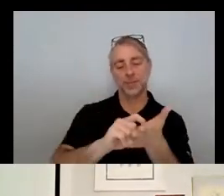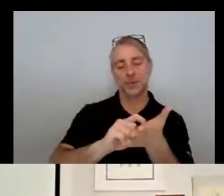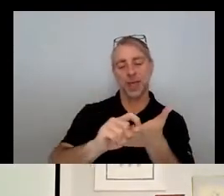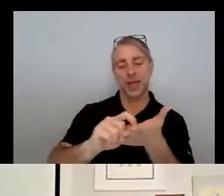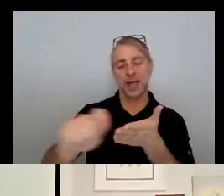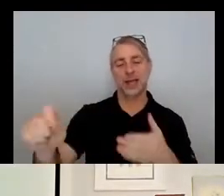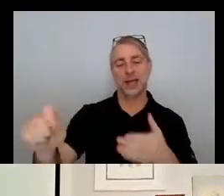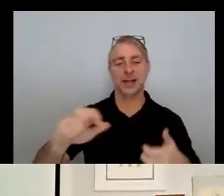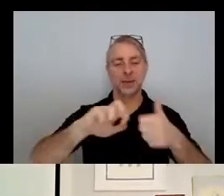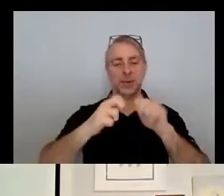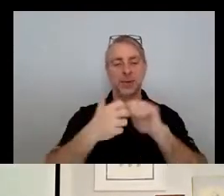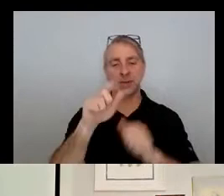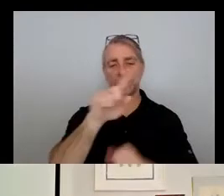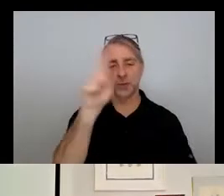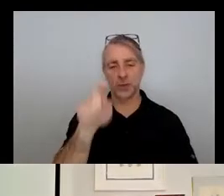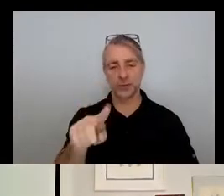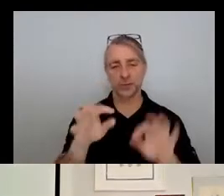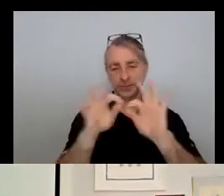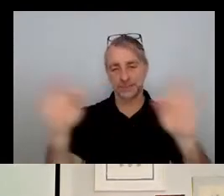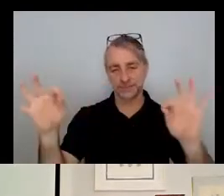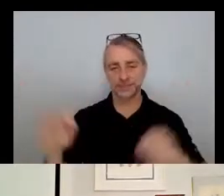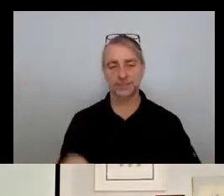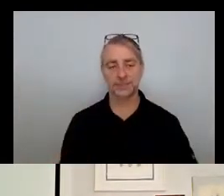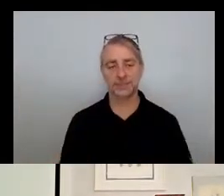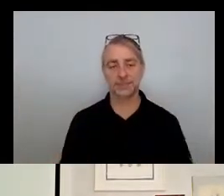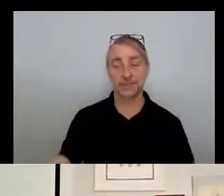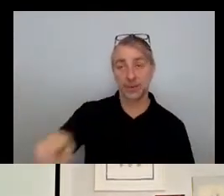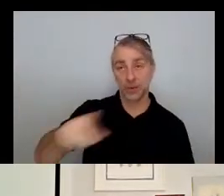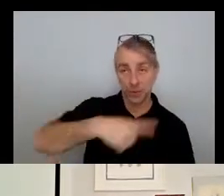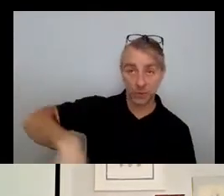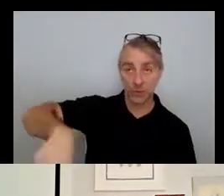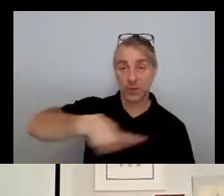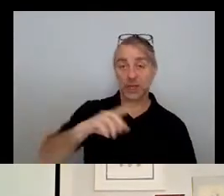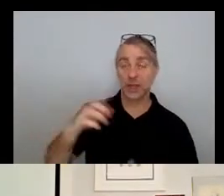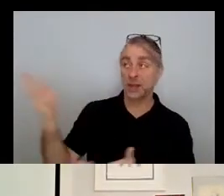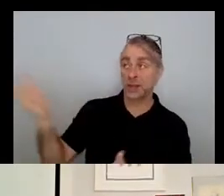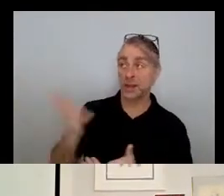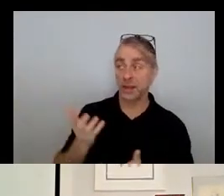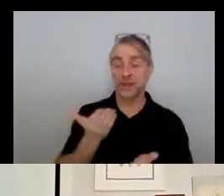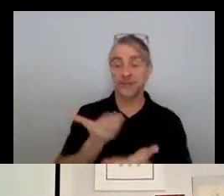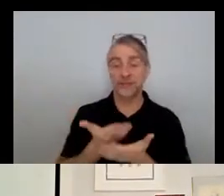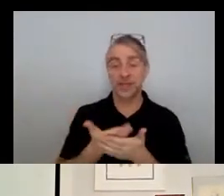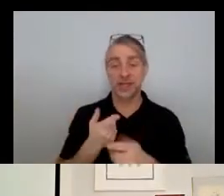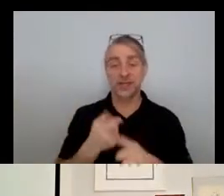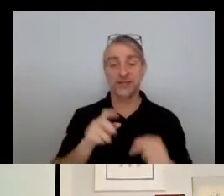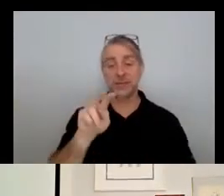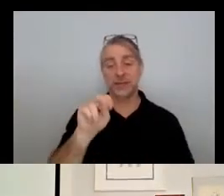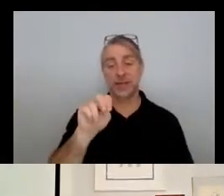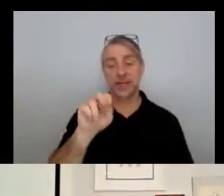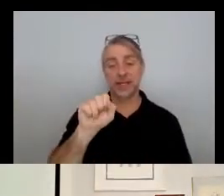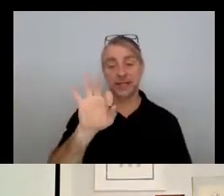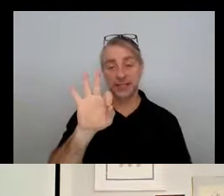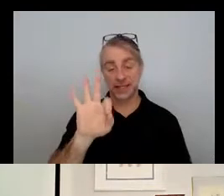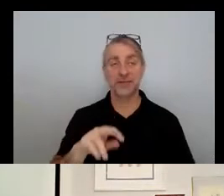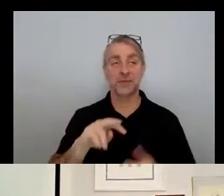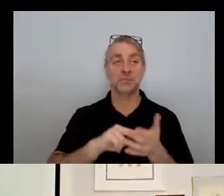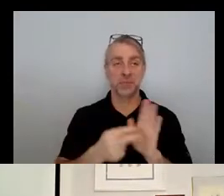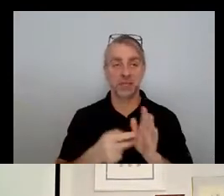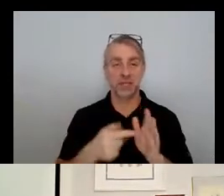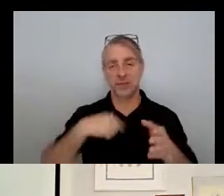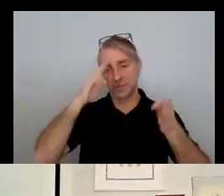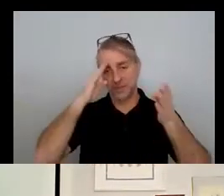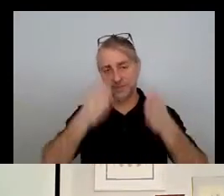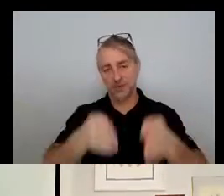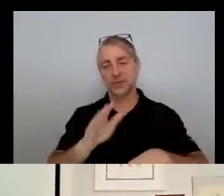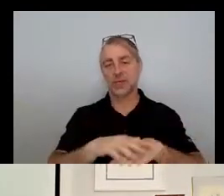we are all funded by NSF here, we're going to focus, my examples are going to focus on STEM education research. So